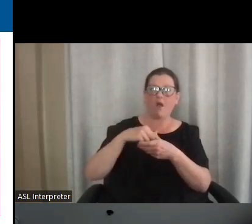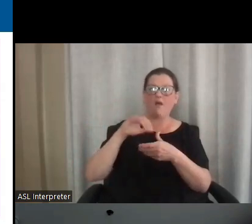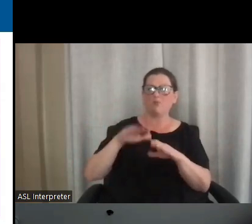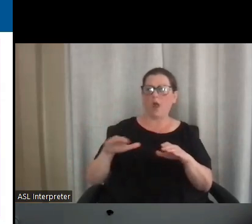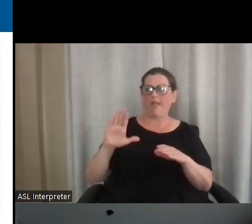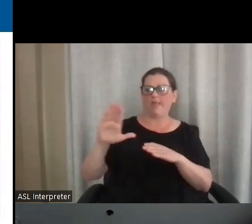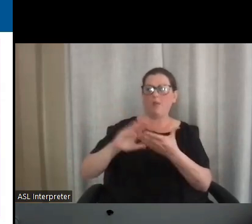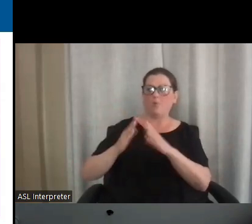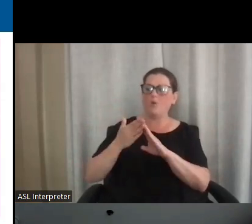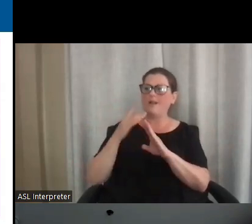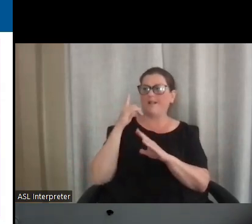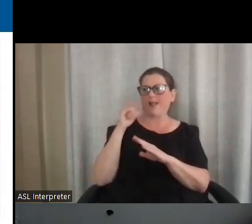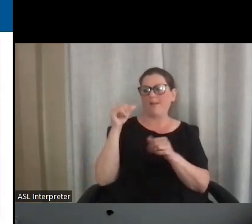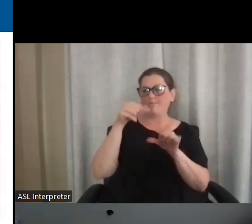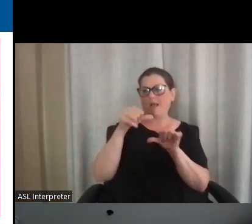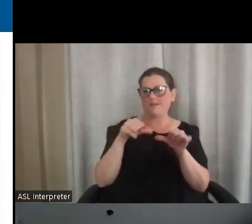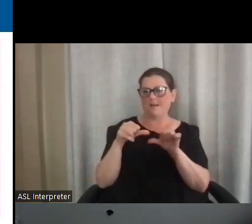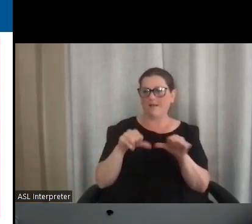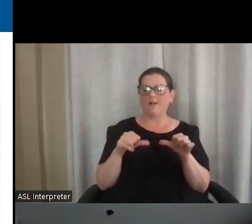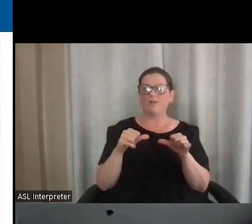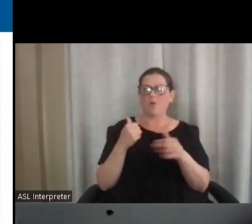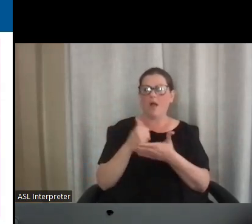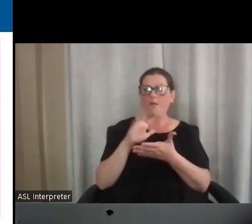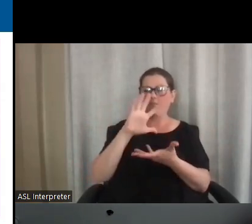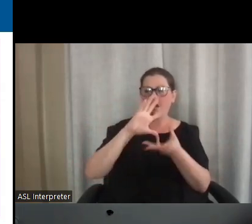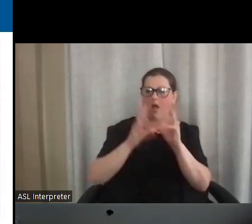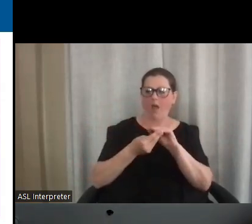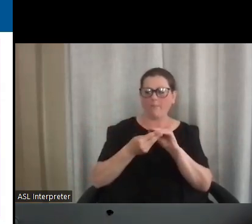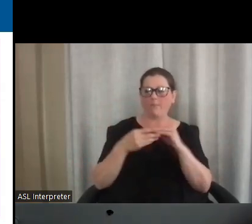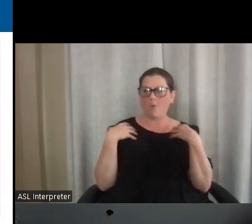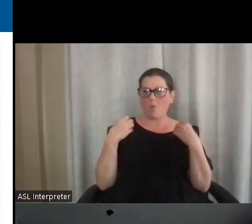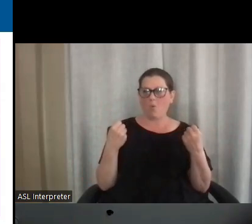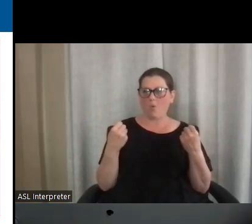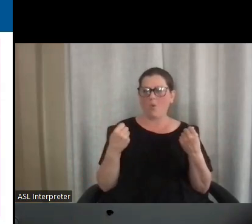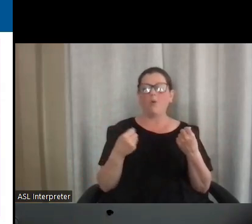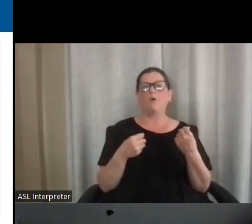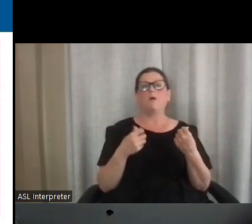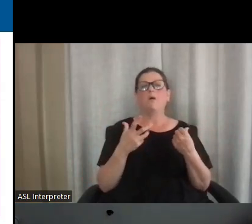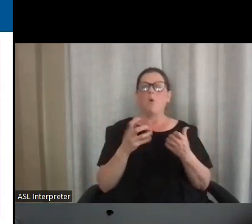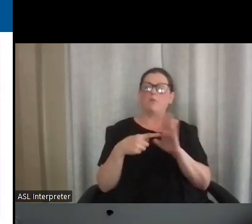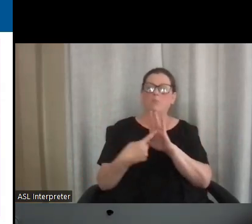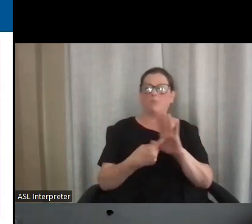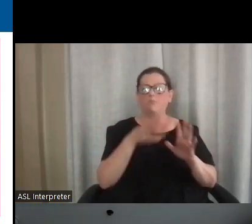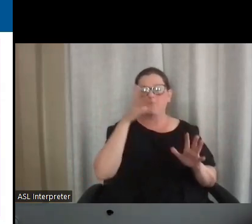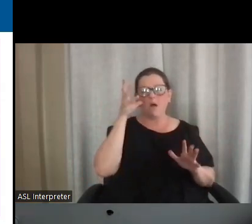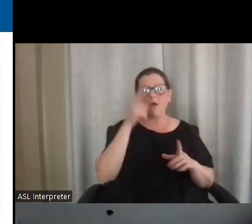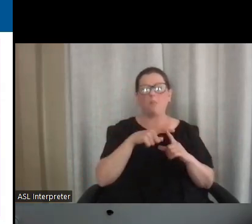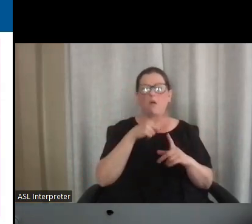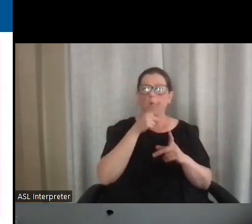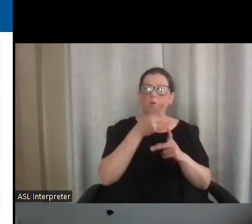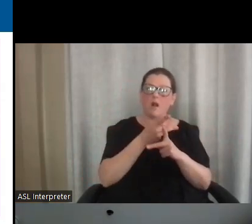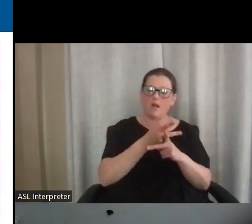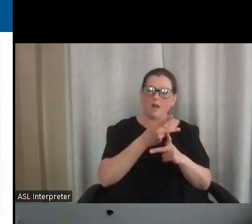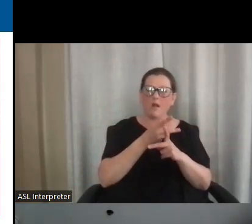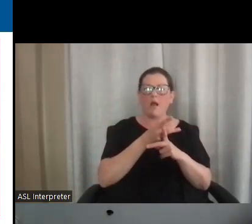puzzle pieces that make a child's health and well-being whole. For our messaging, we wanted to convey that parents and caregivers have the skills and knowledge